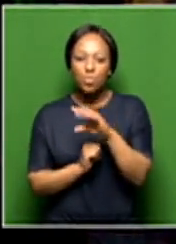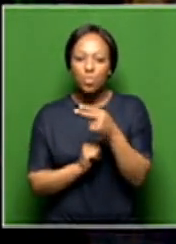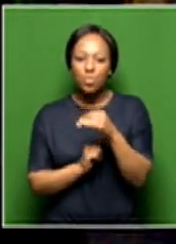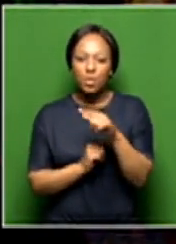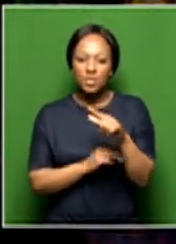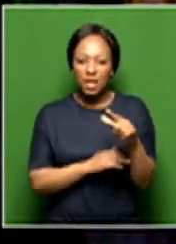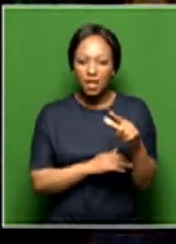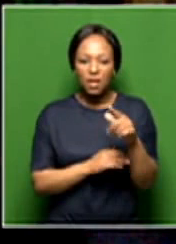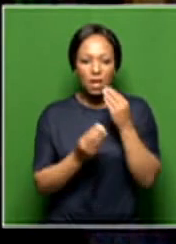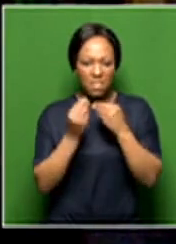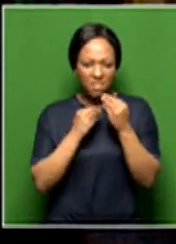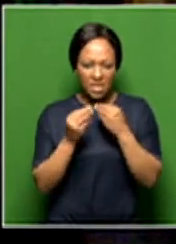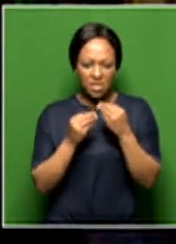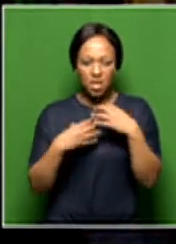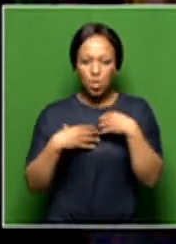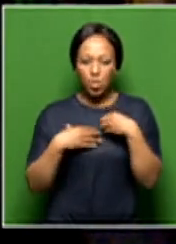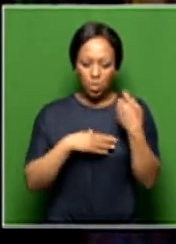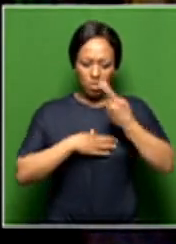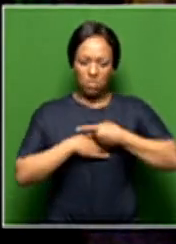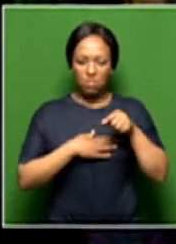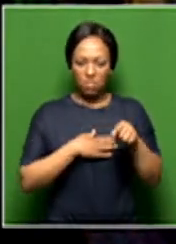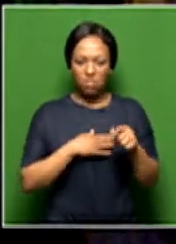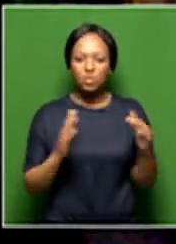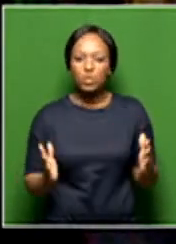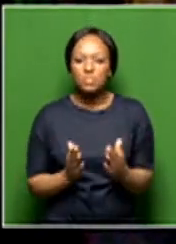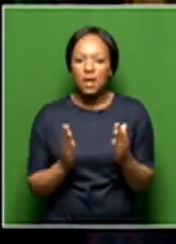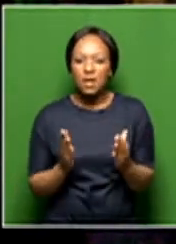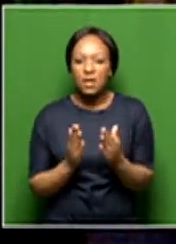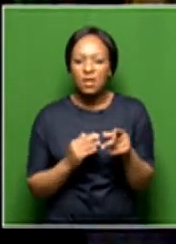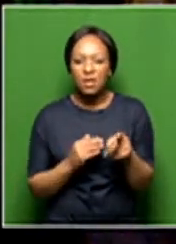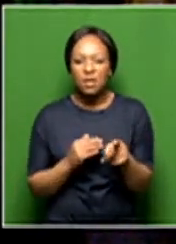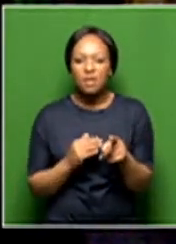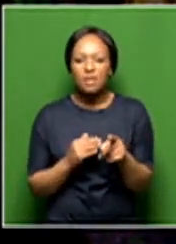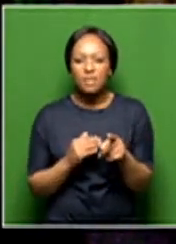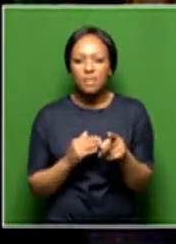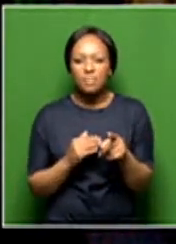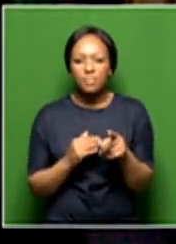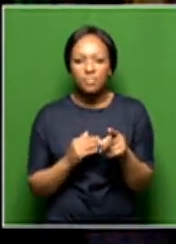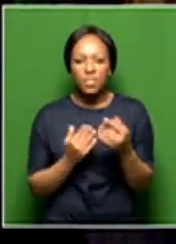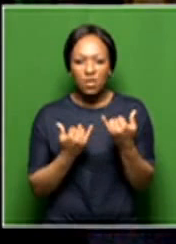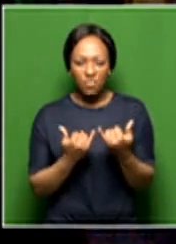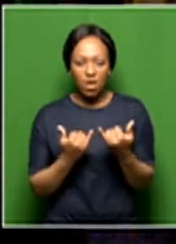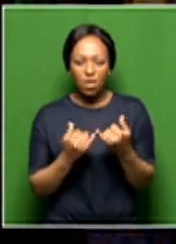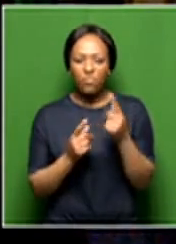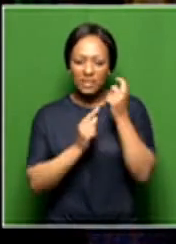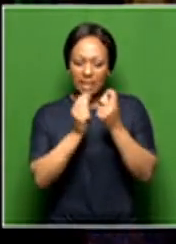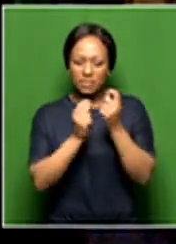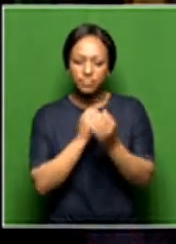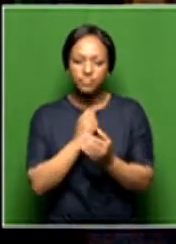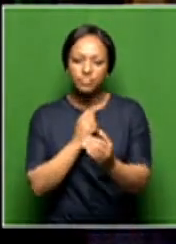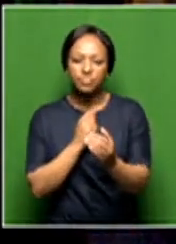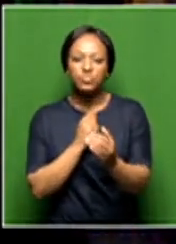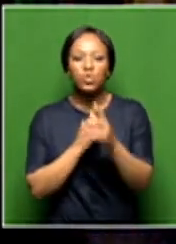who own Day, to inspire and encourage this current contemporary generation to